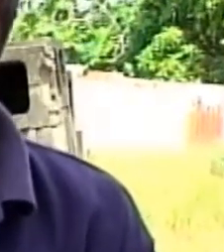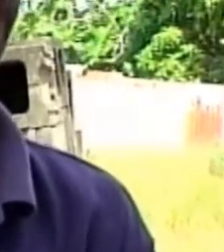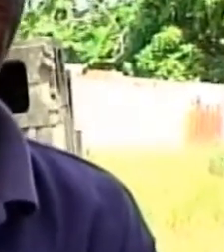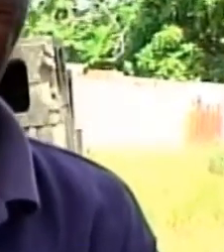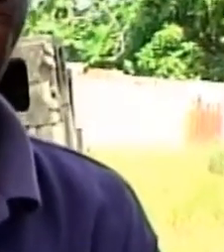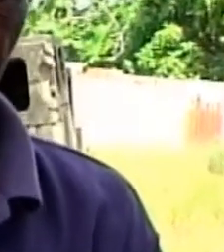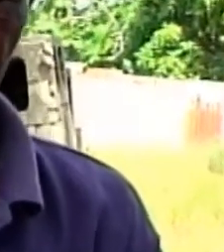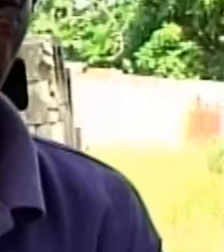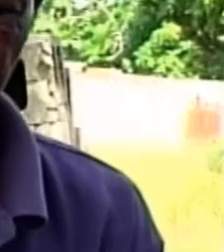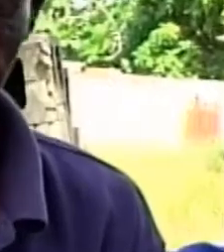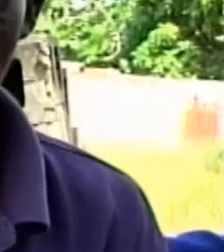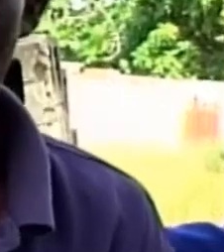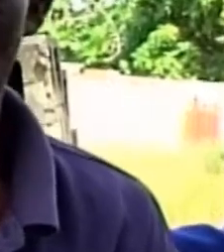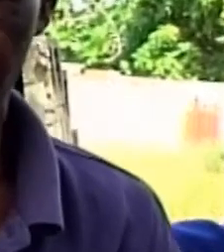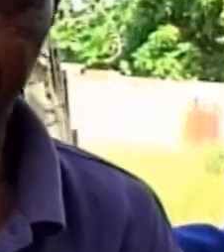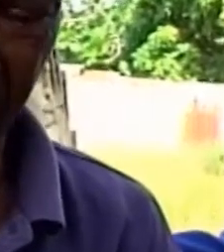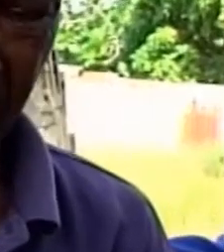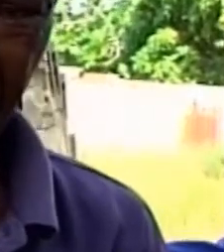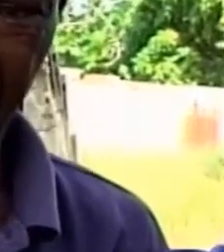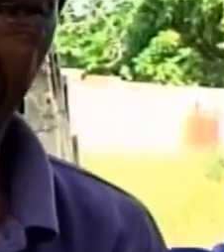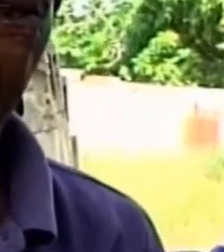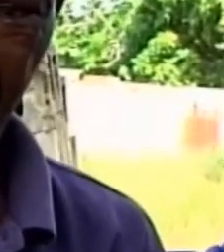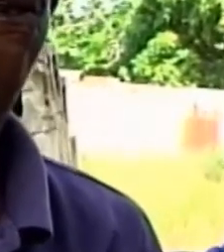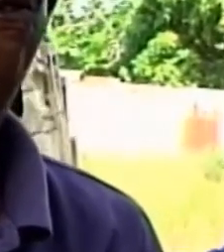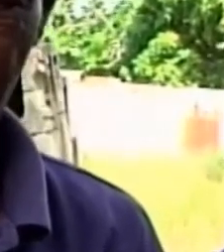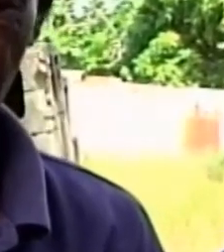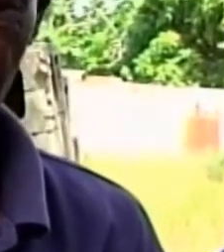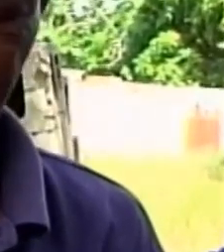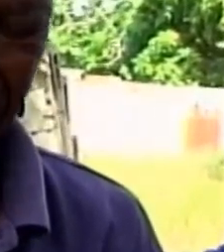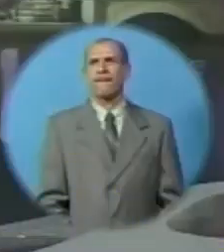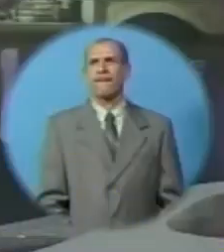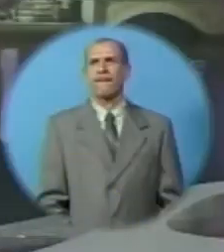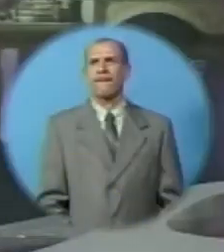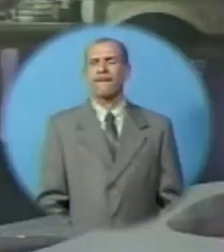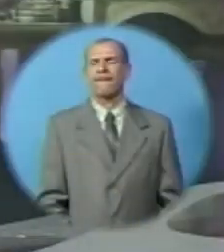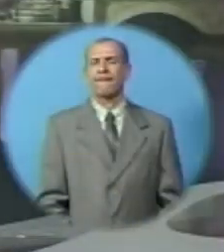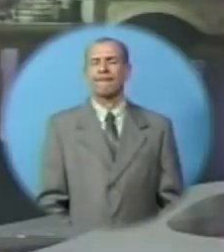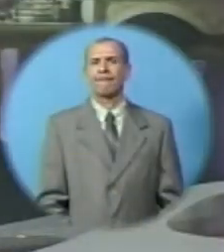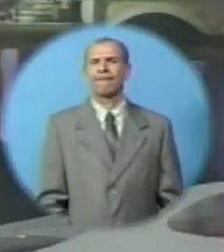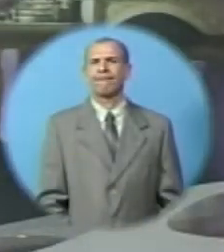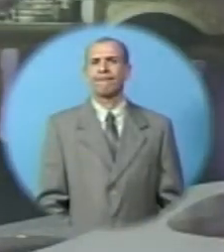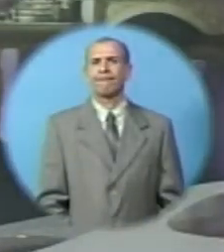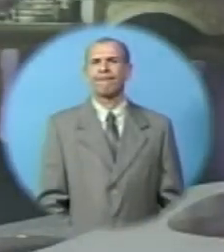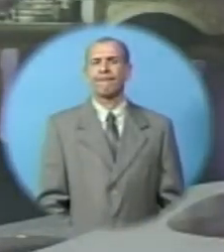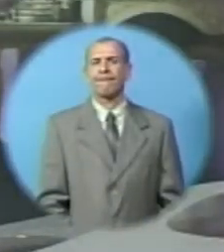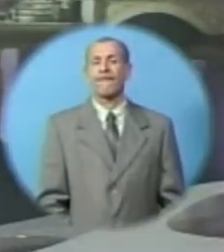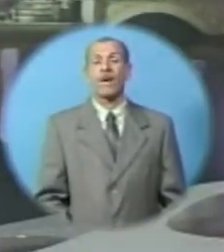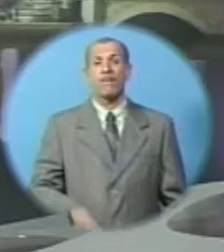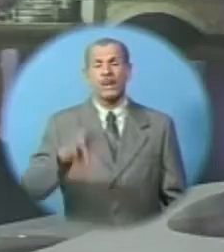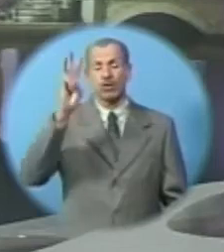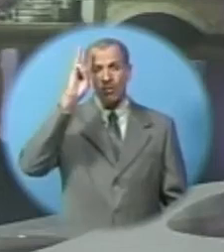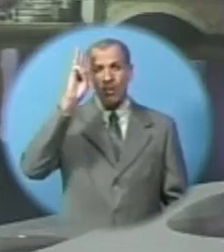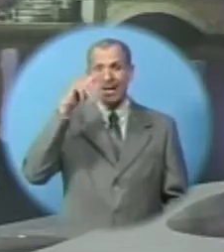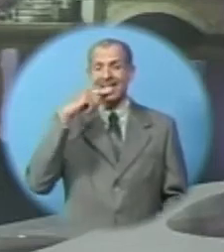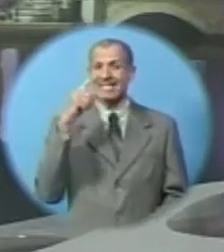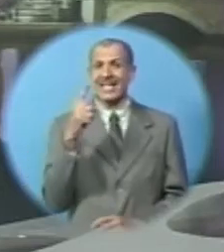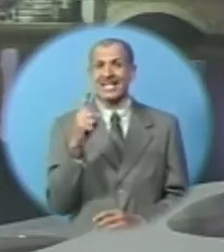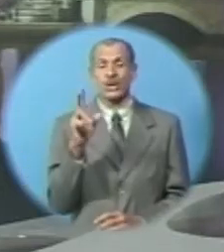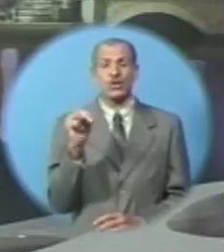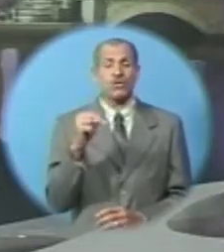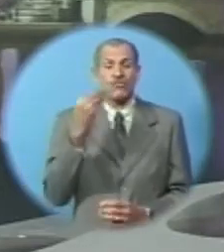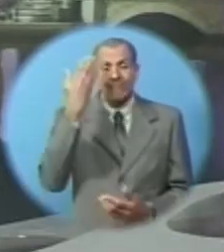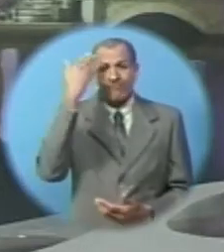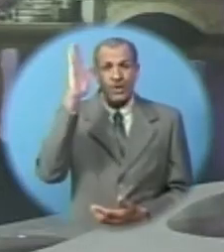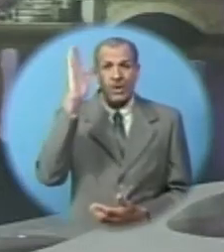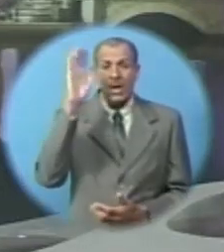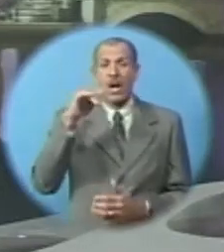They lost everything. Nothing is there at all. Heartbreaking. Mr. Ward says he has no idea how